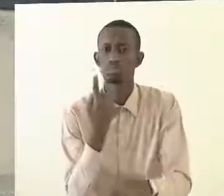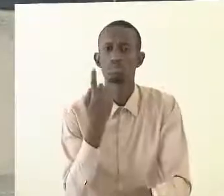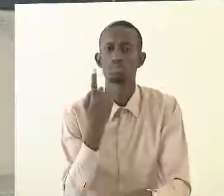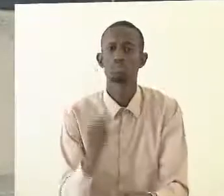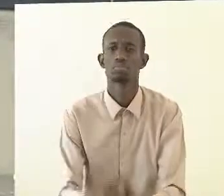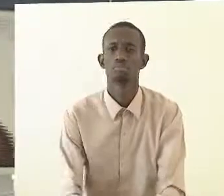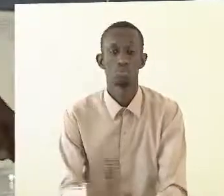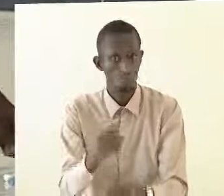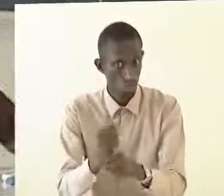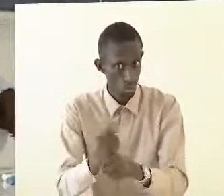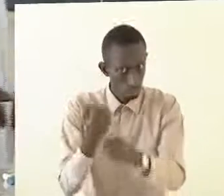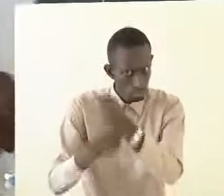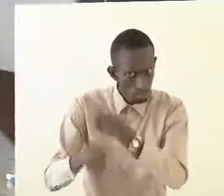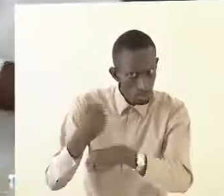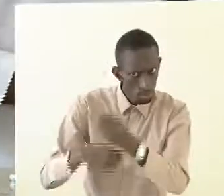to do that activity.